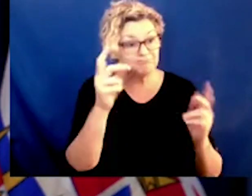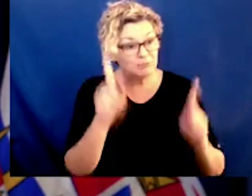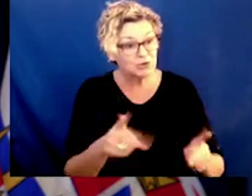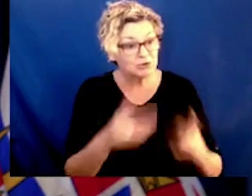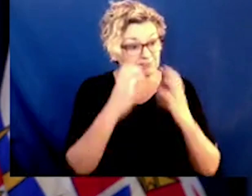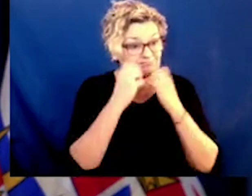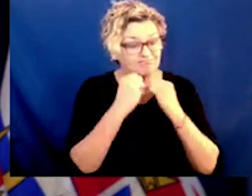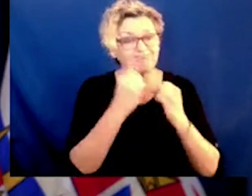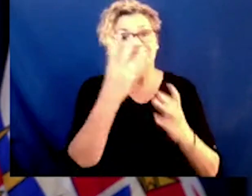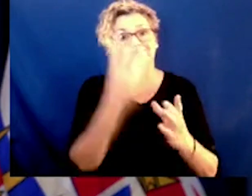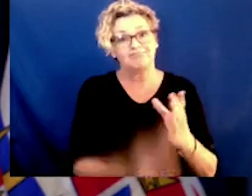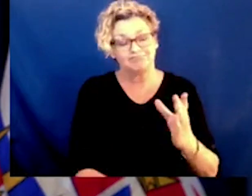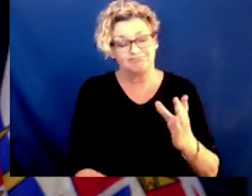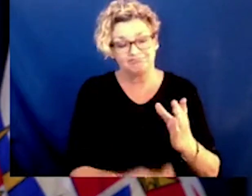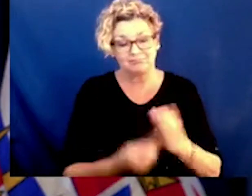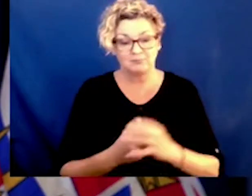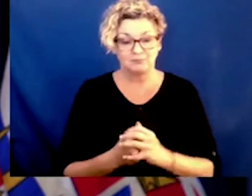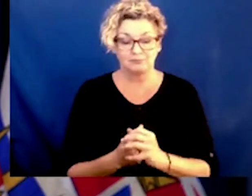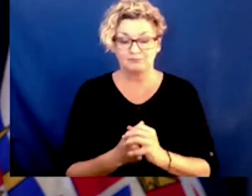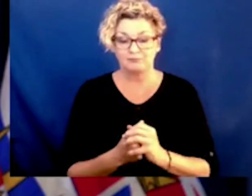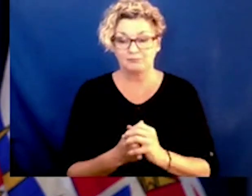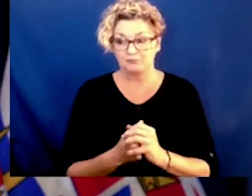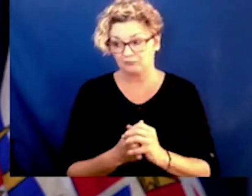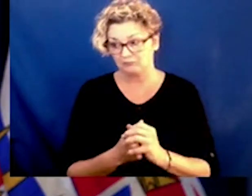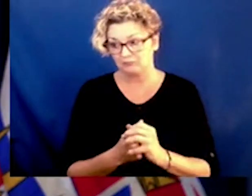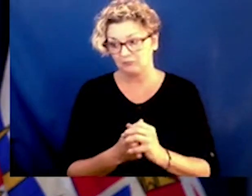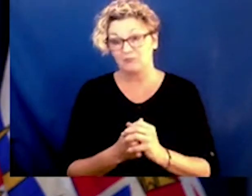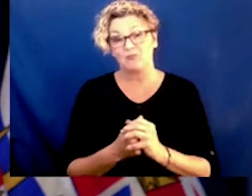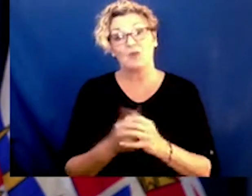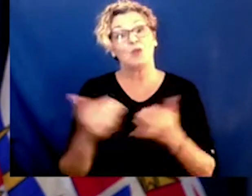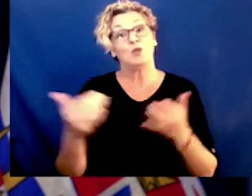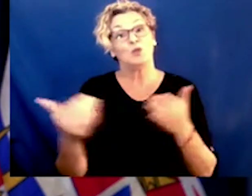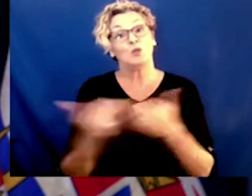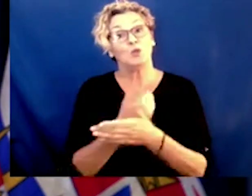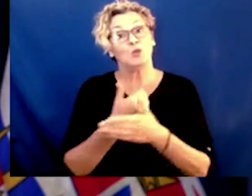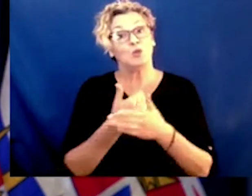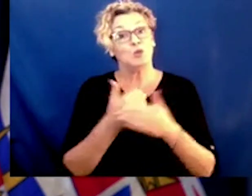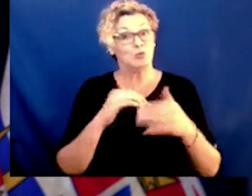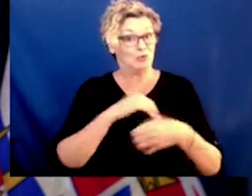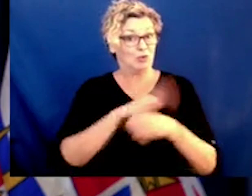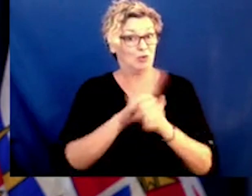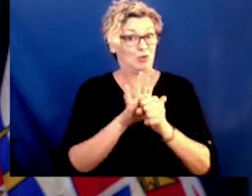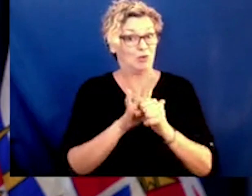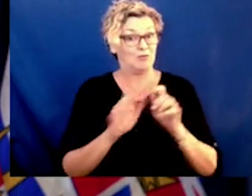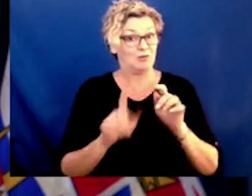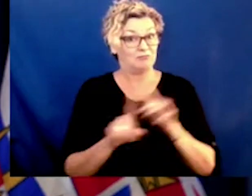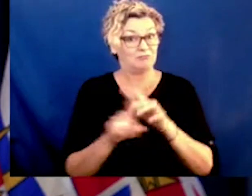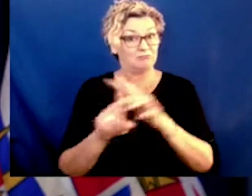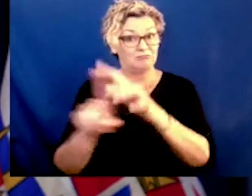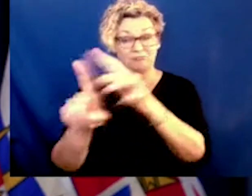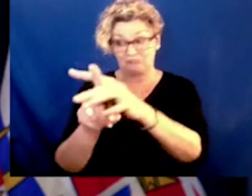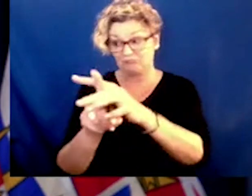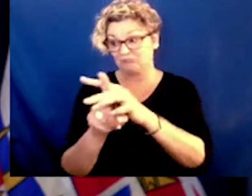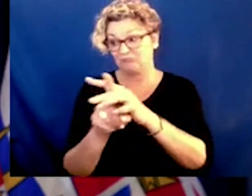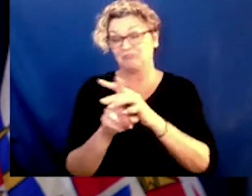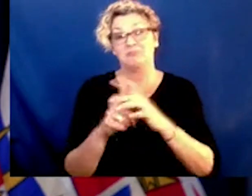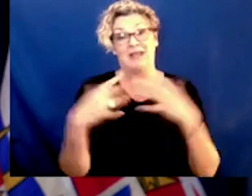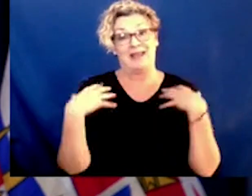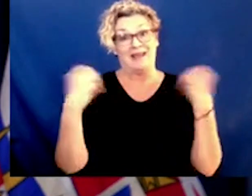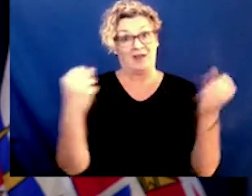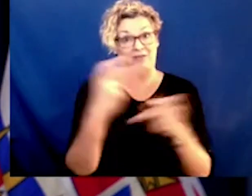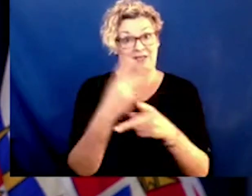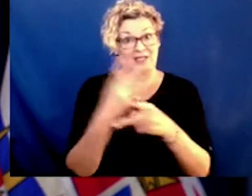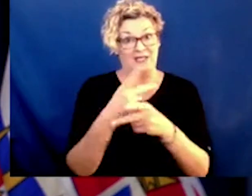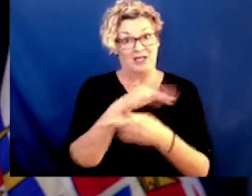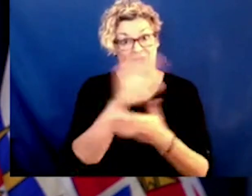do. And our condolences go to the families and to the care teams and communities who have lost people in